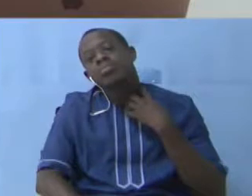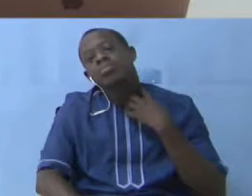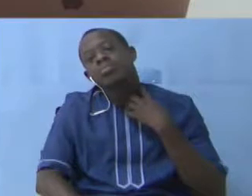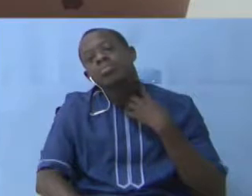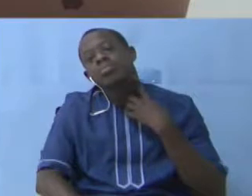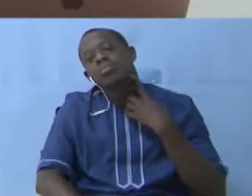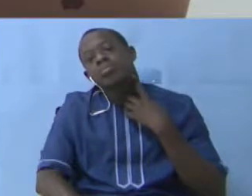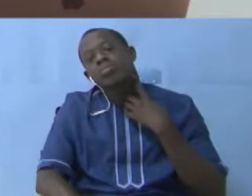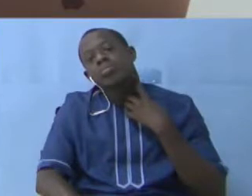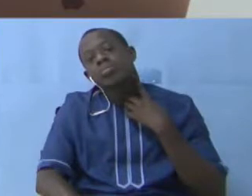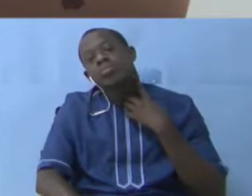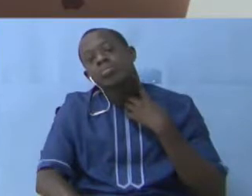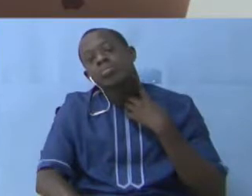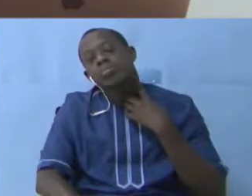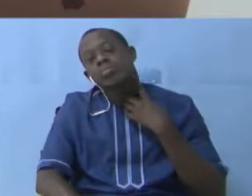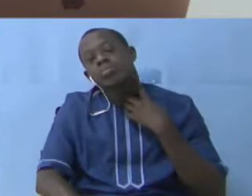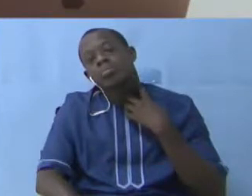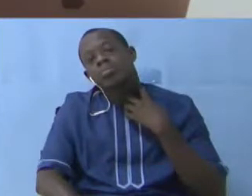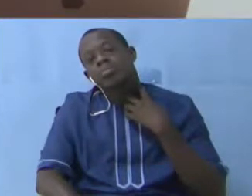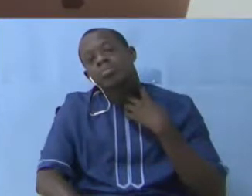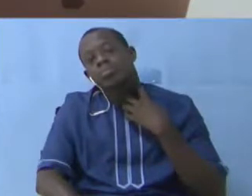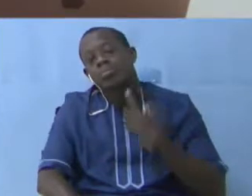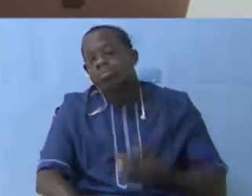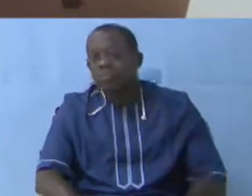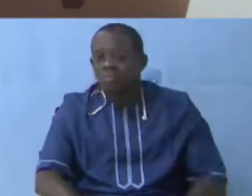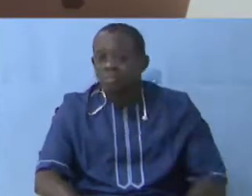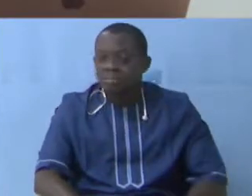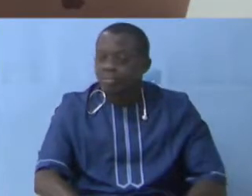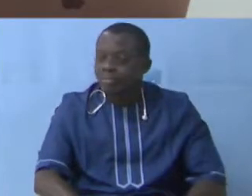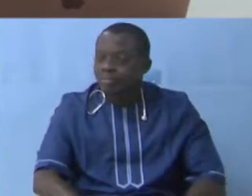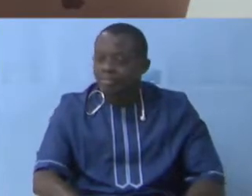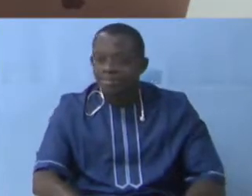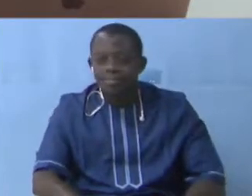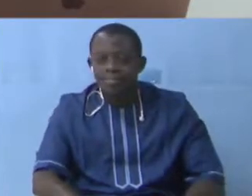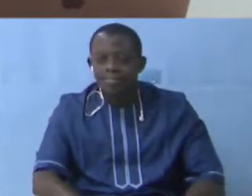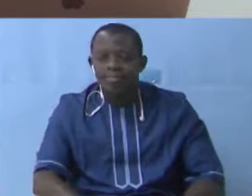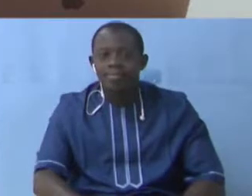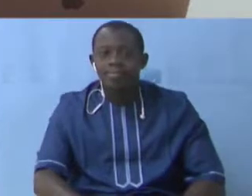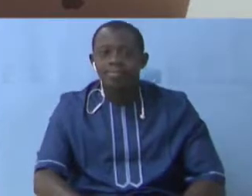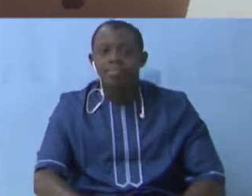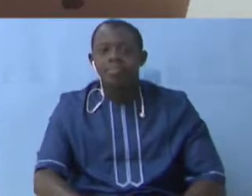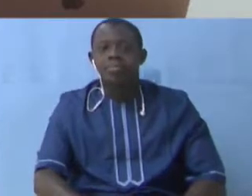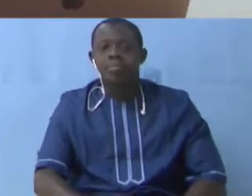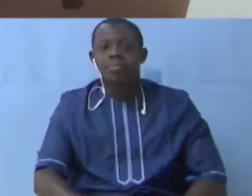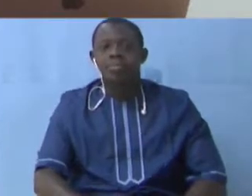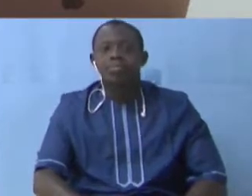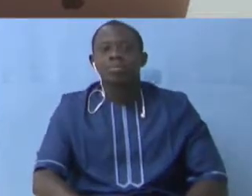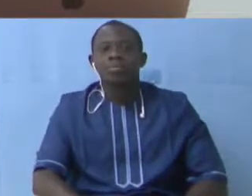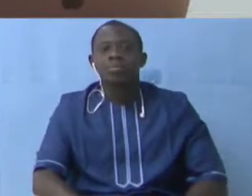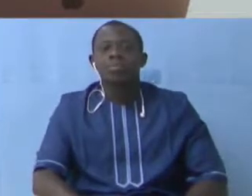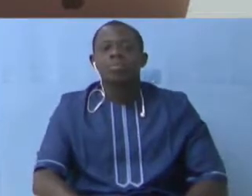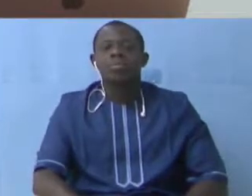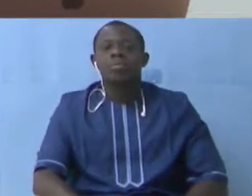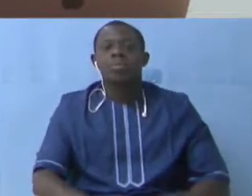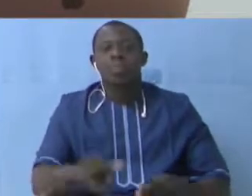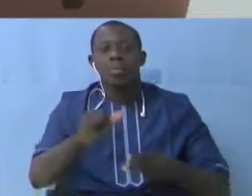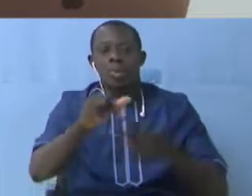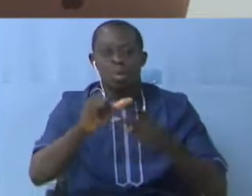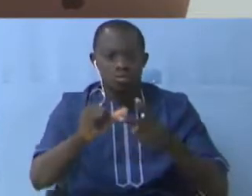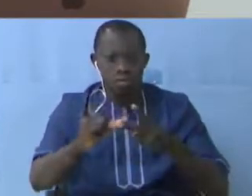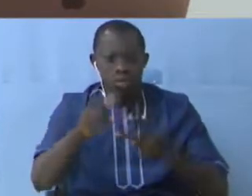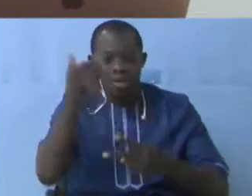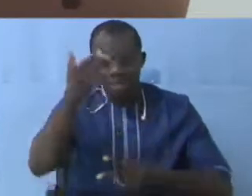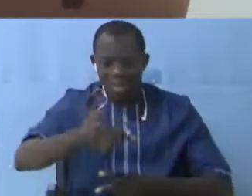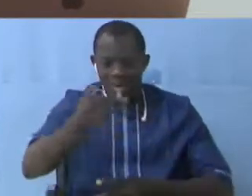Article 19 tried to make the voices of people who couldn't have their voices heard to be heard. Article 19 de moom mu ngi bëggoon a